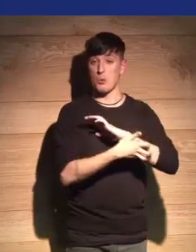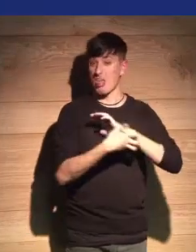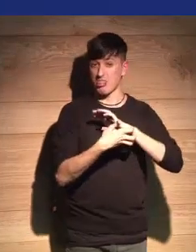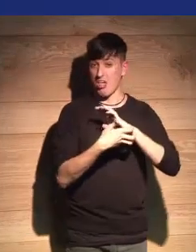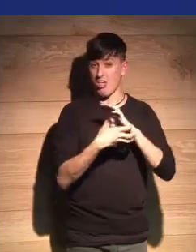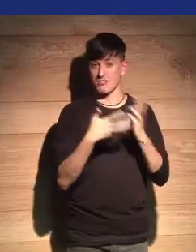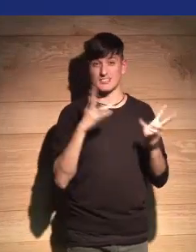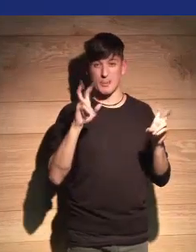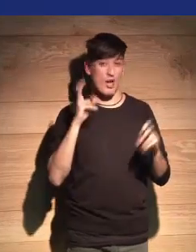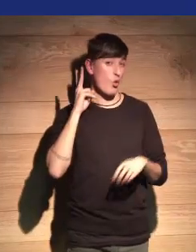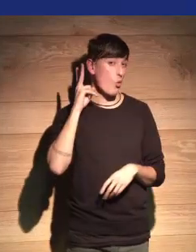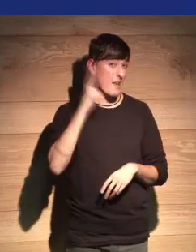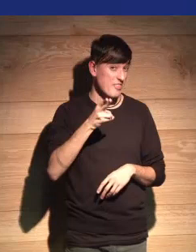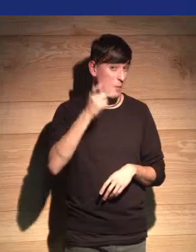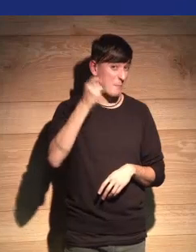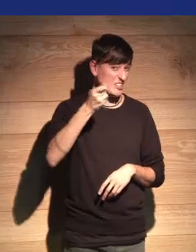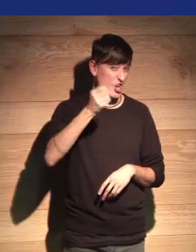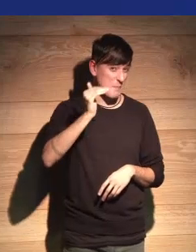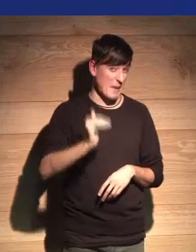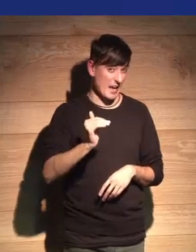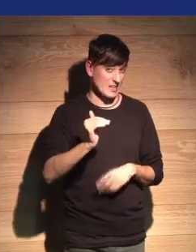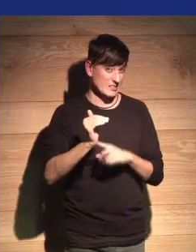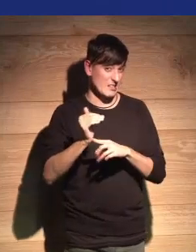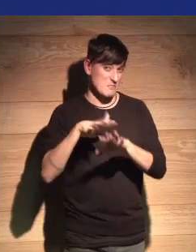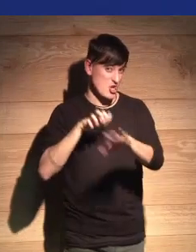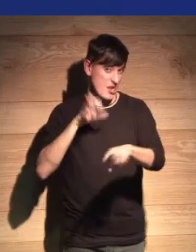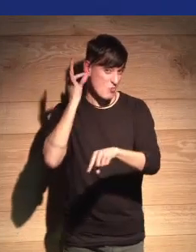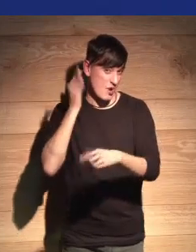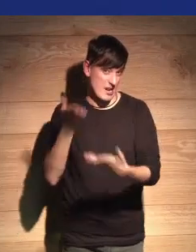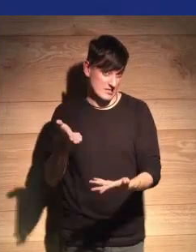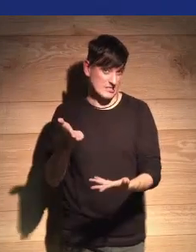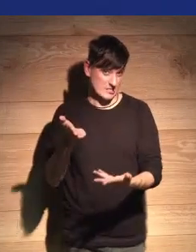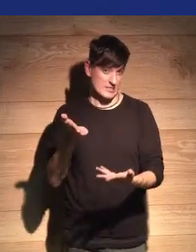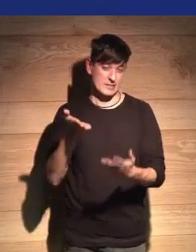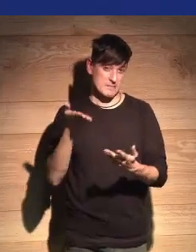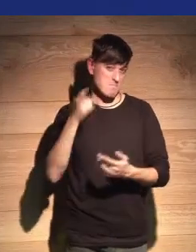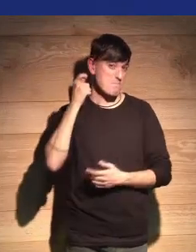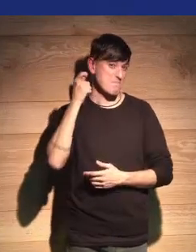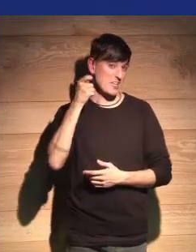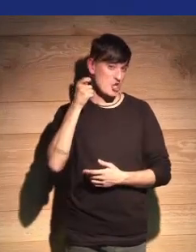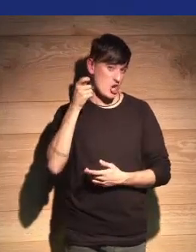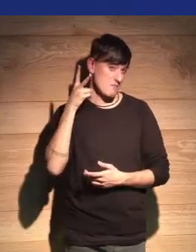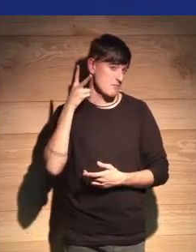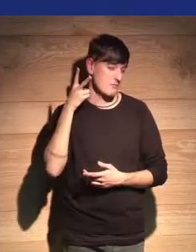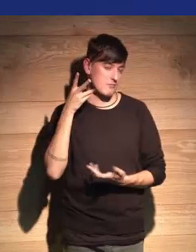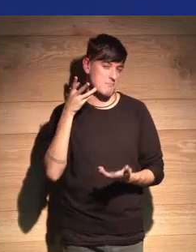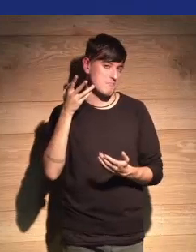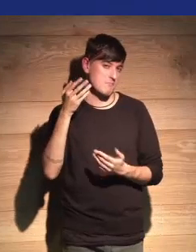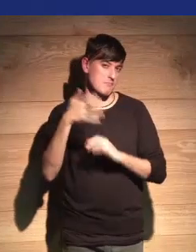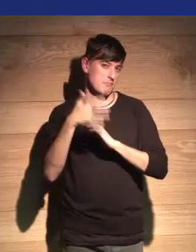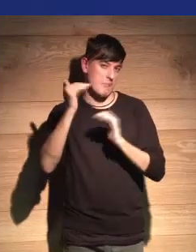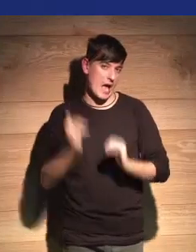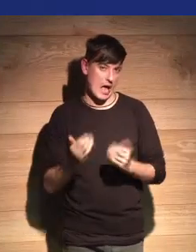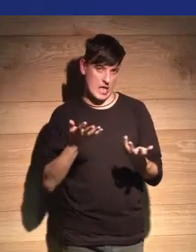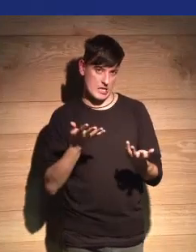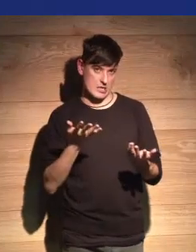Poverty at retirement, low pensions are mostly in the hands